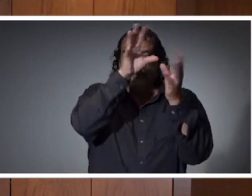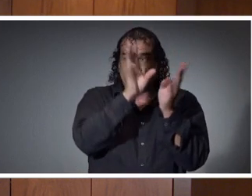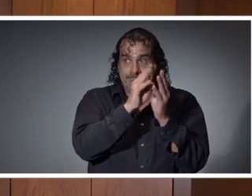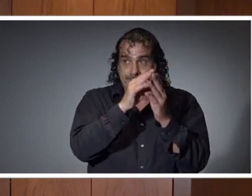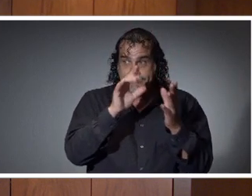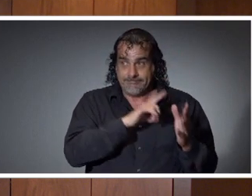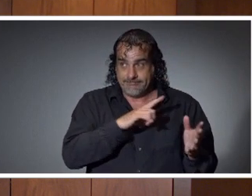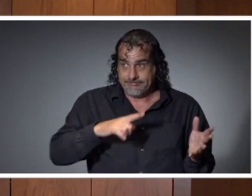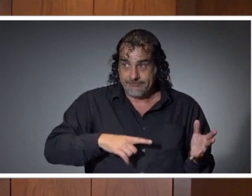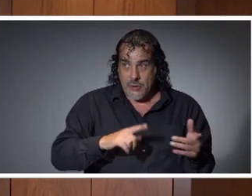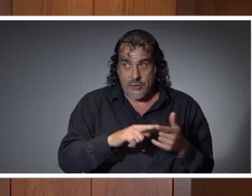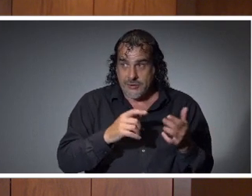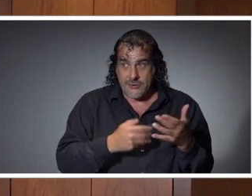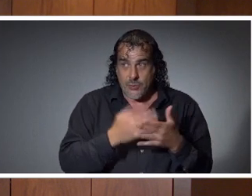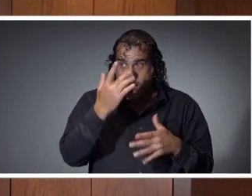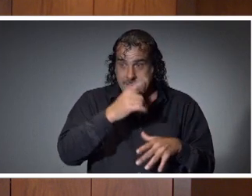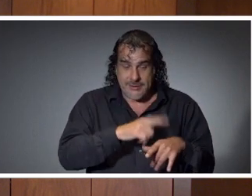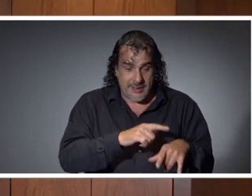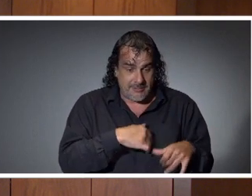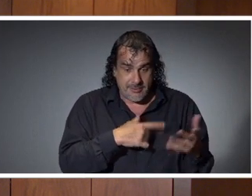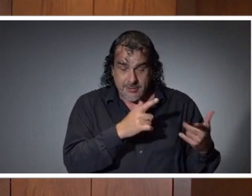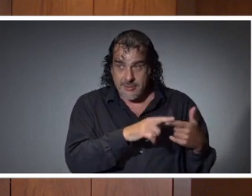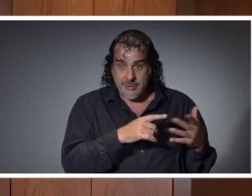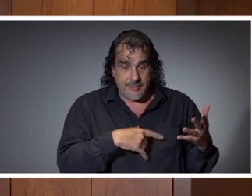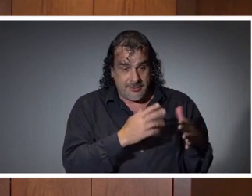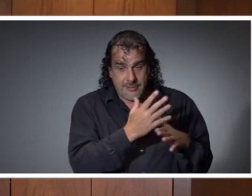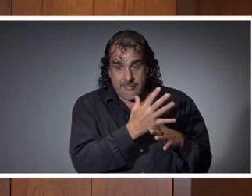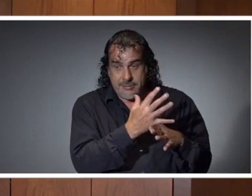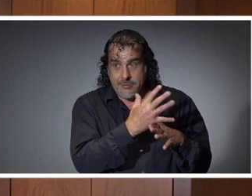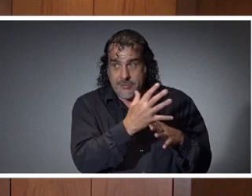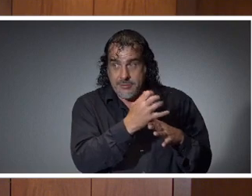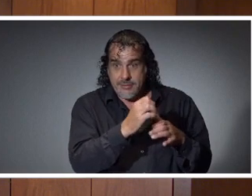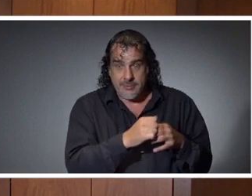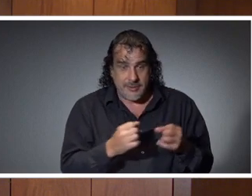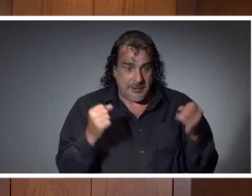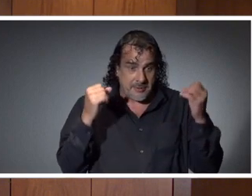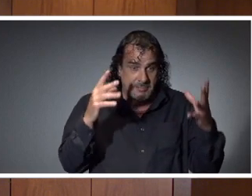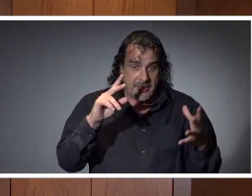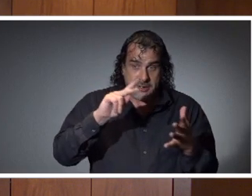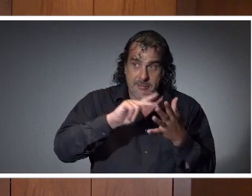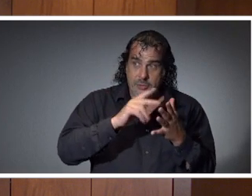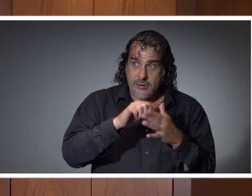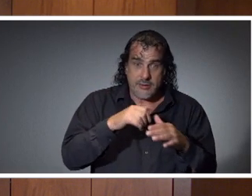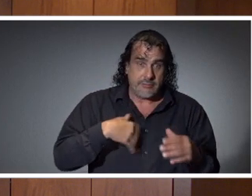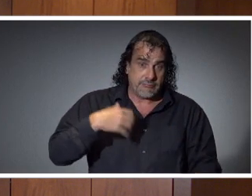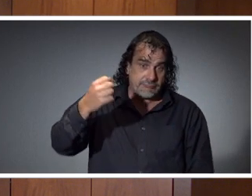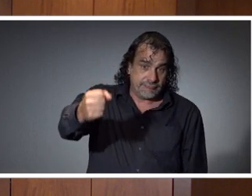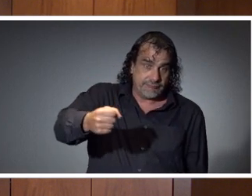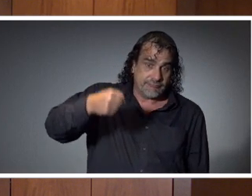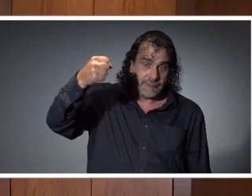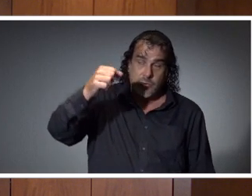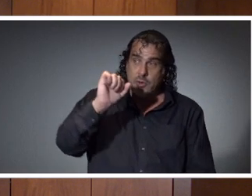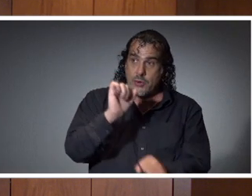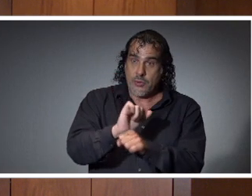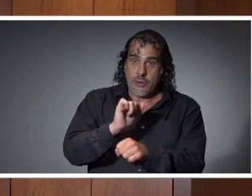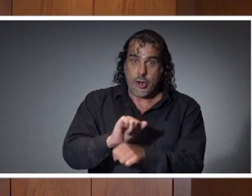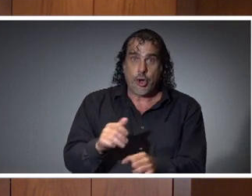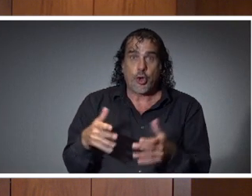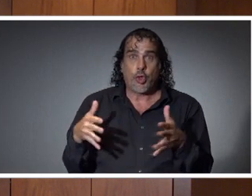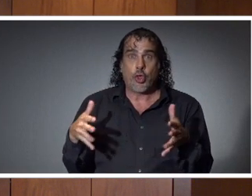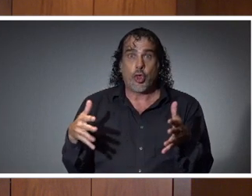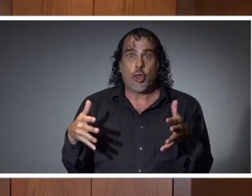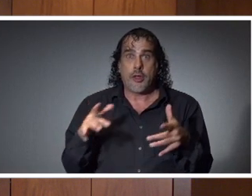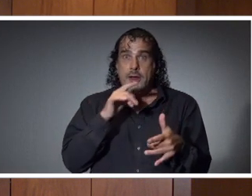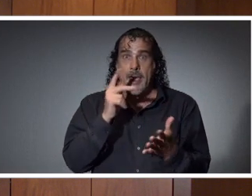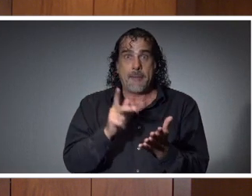waste of time. But the clock is ticking, dozens of projects are on hold, and workers are nervous. Doesn't this